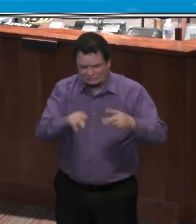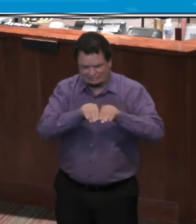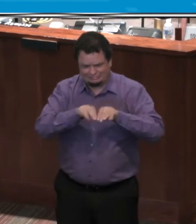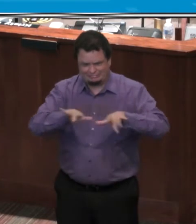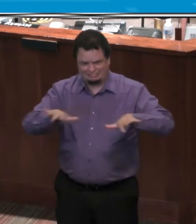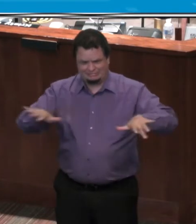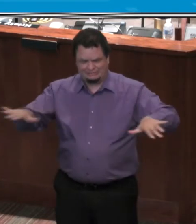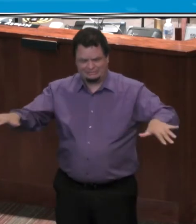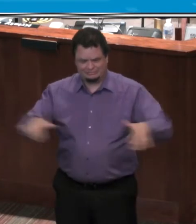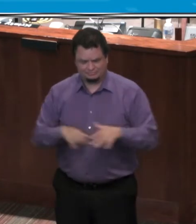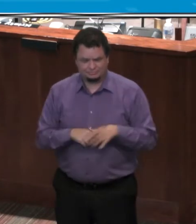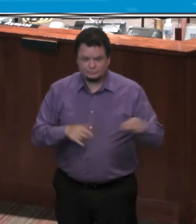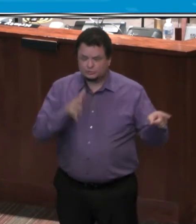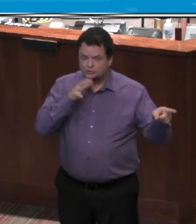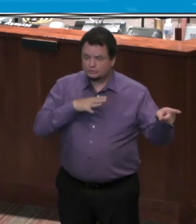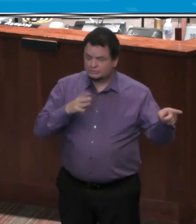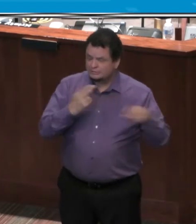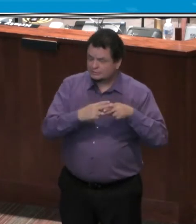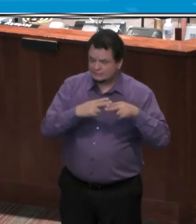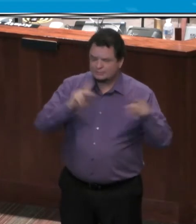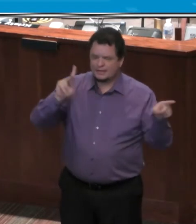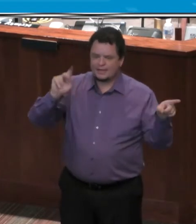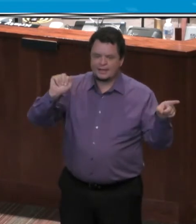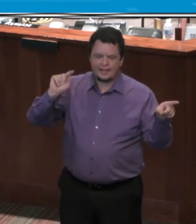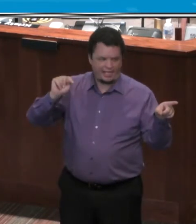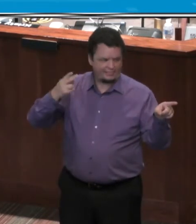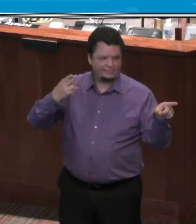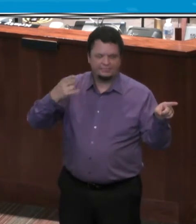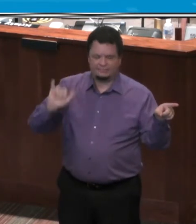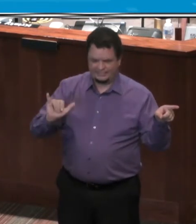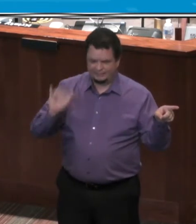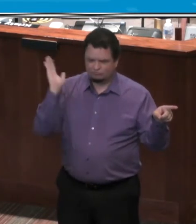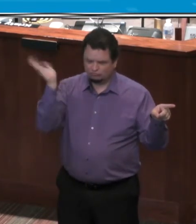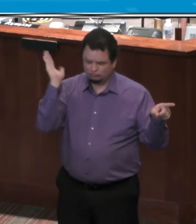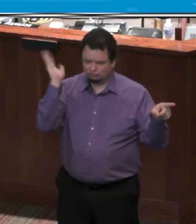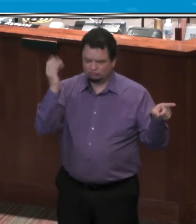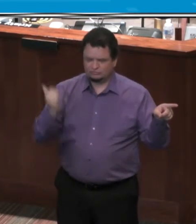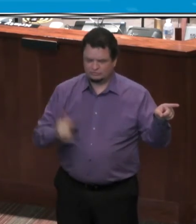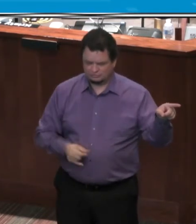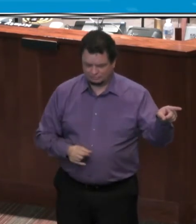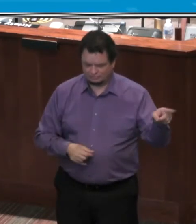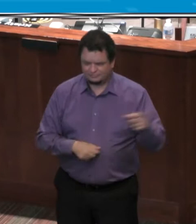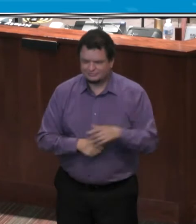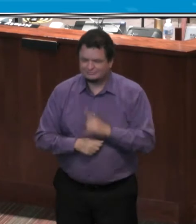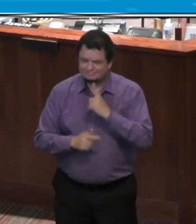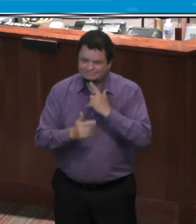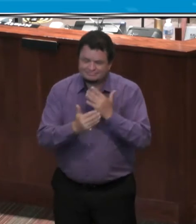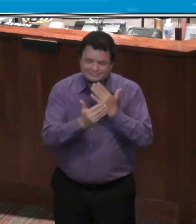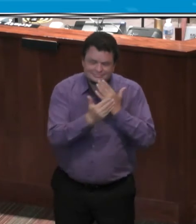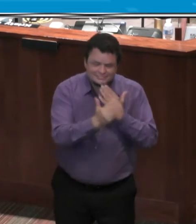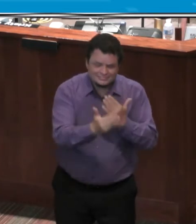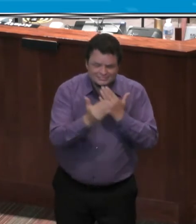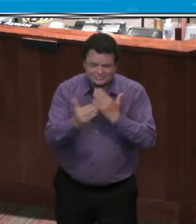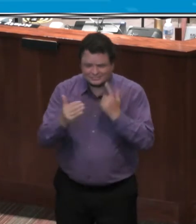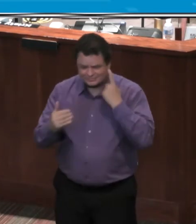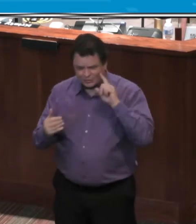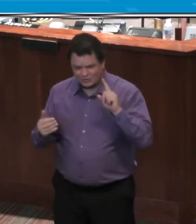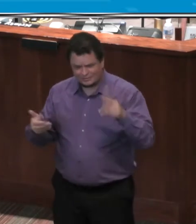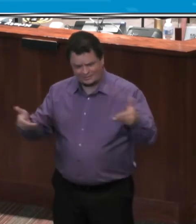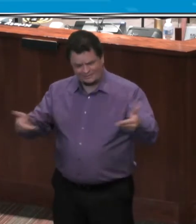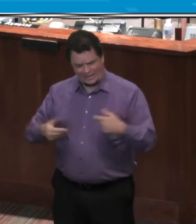today. And thank you, Susan, for inviting us to present a brief